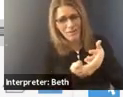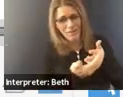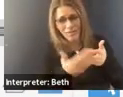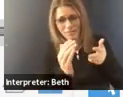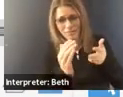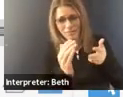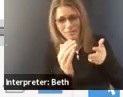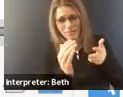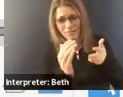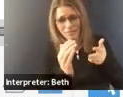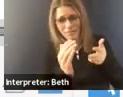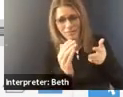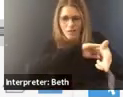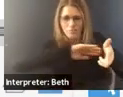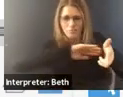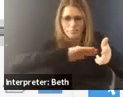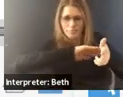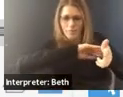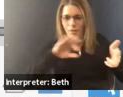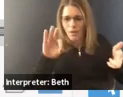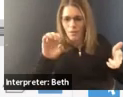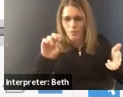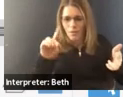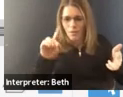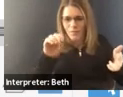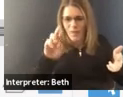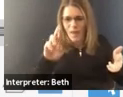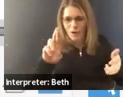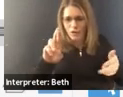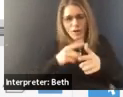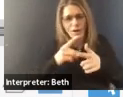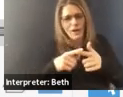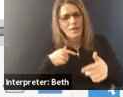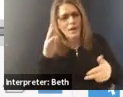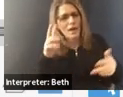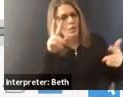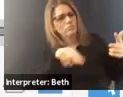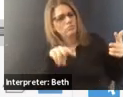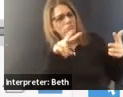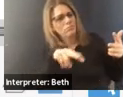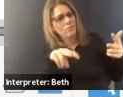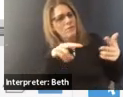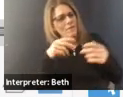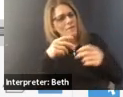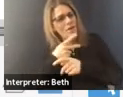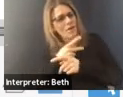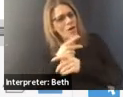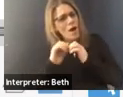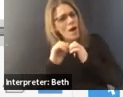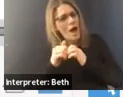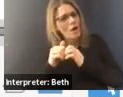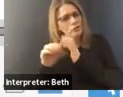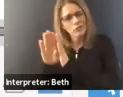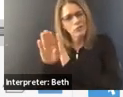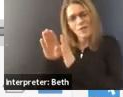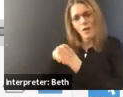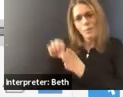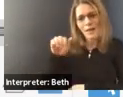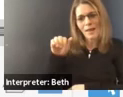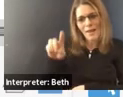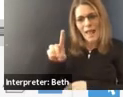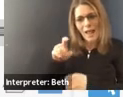recalculate how I would build that in CAD to get the form. And to your